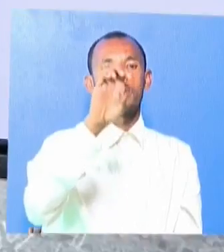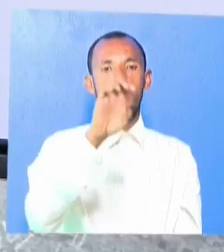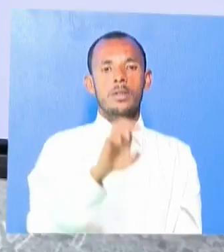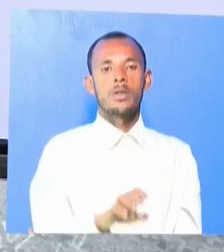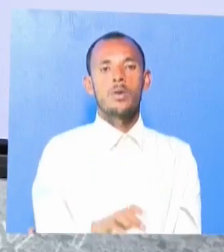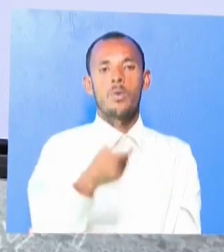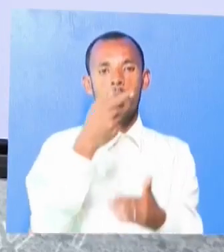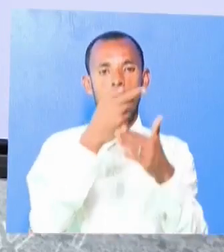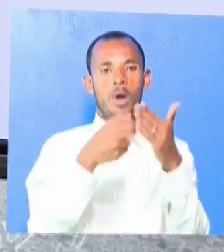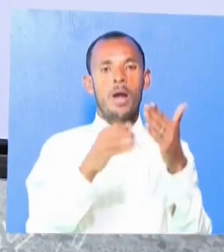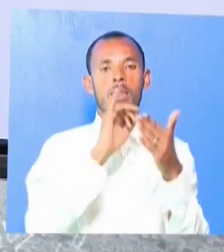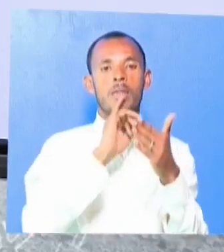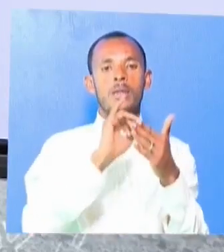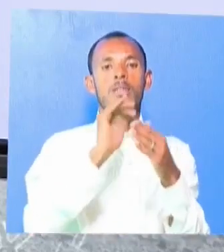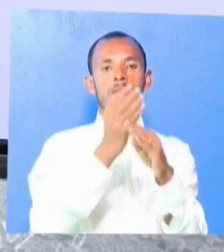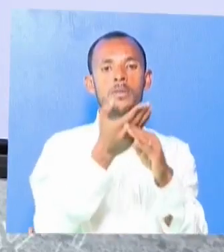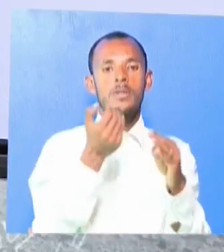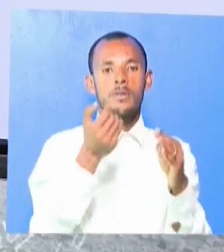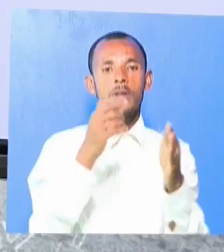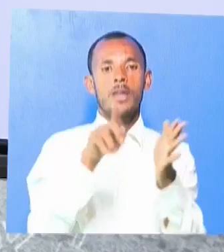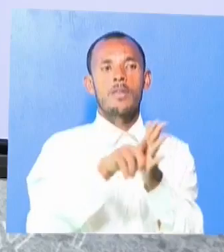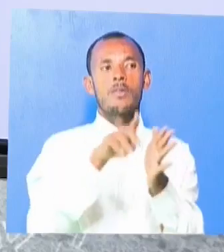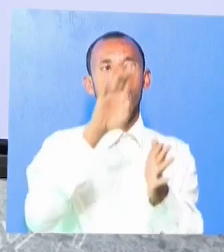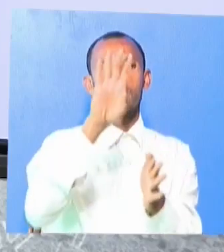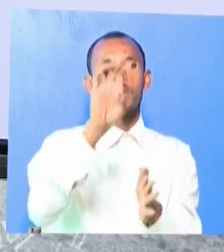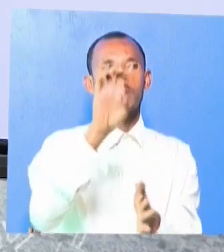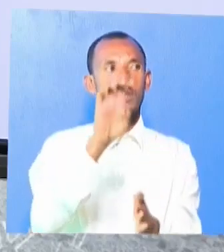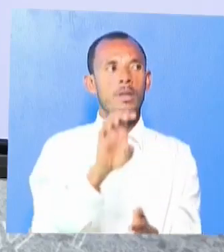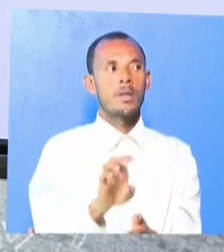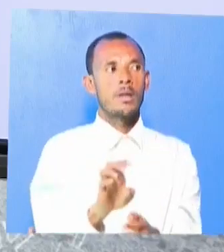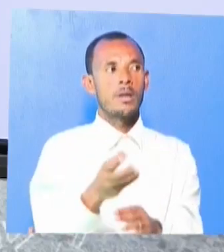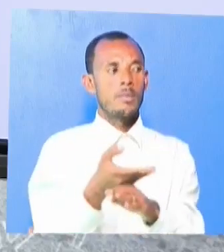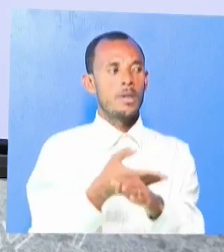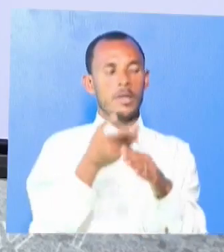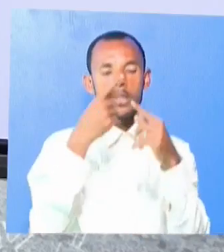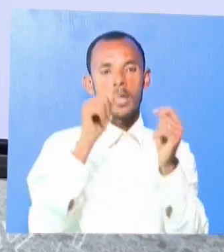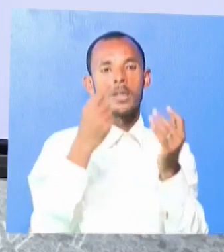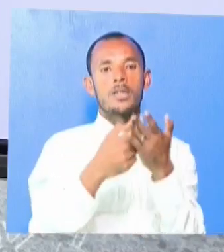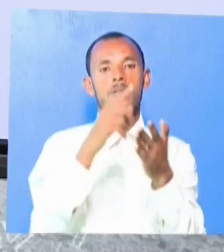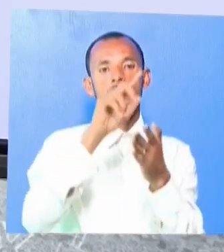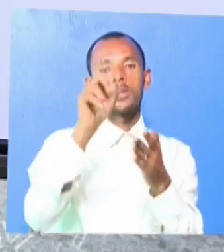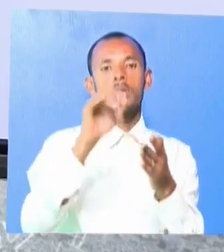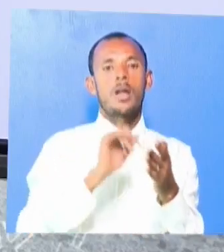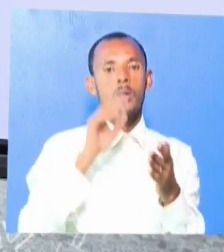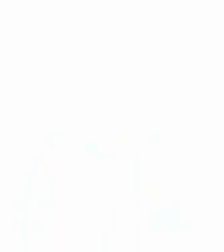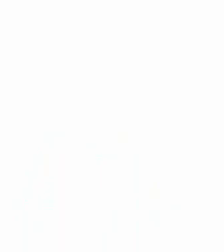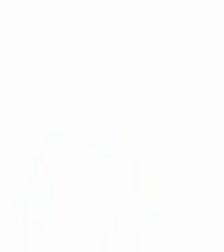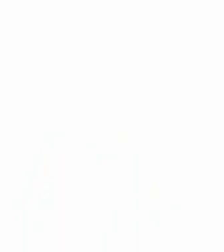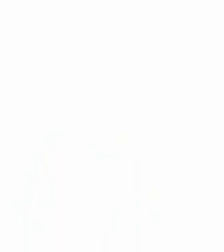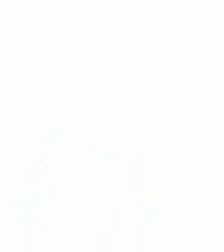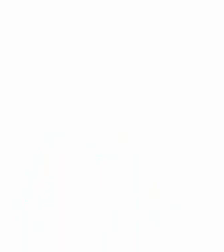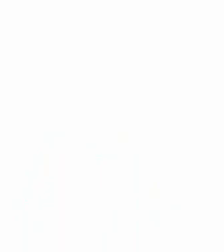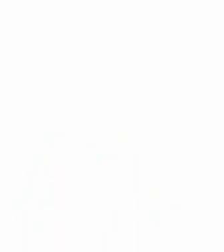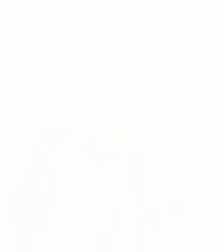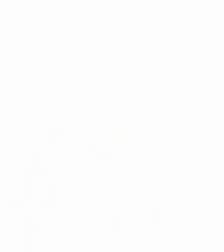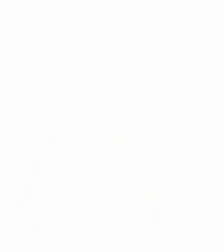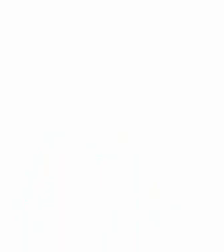What's the predecessor of -40? Please try this question. I'll give you 10 seconds for this.